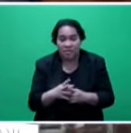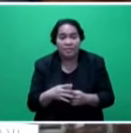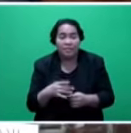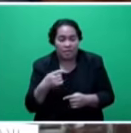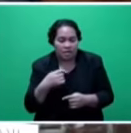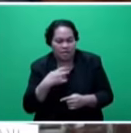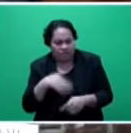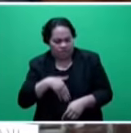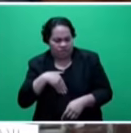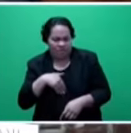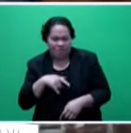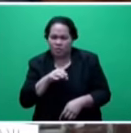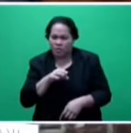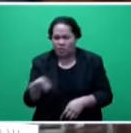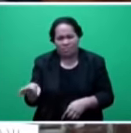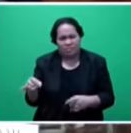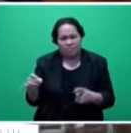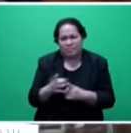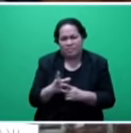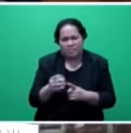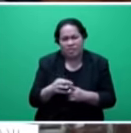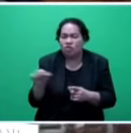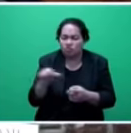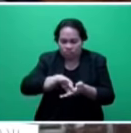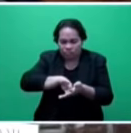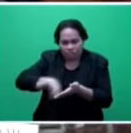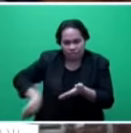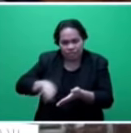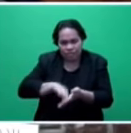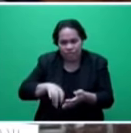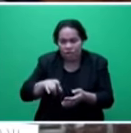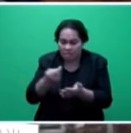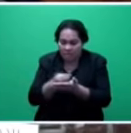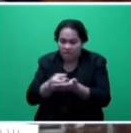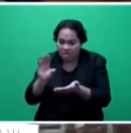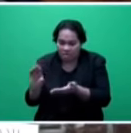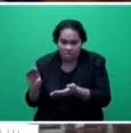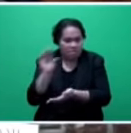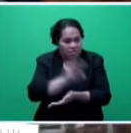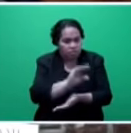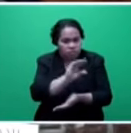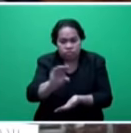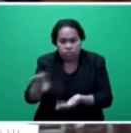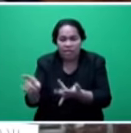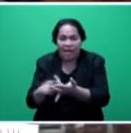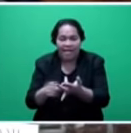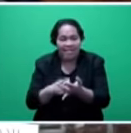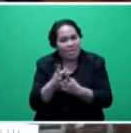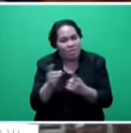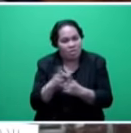are unnecessary to be removed to reduce gross deficit or redirected to key sectors of the economy